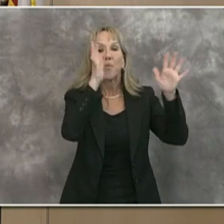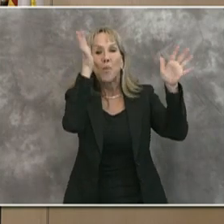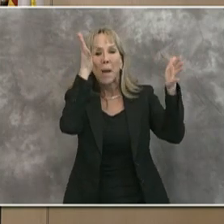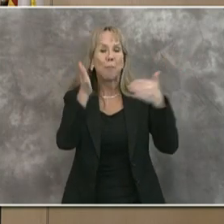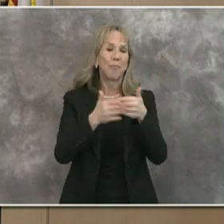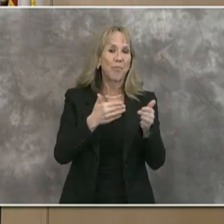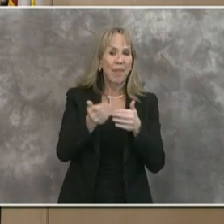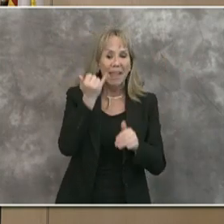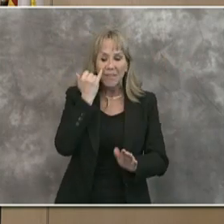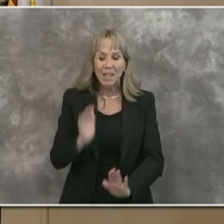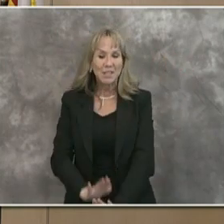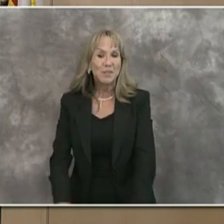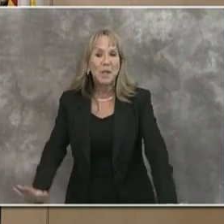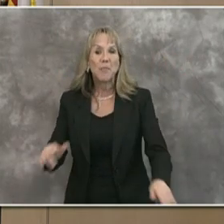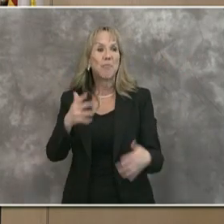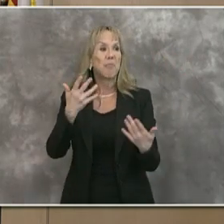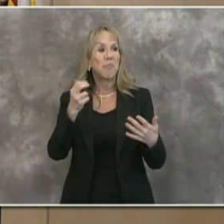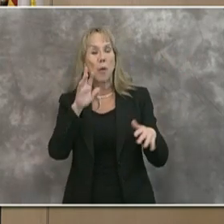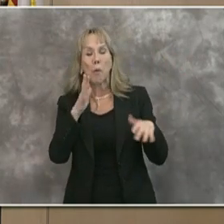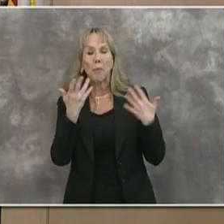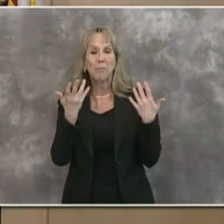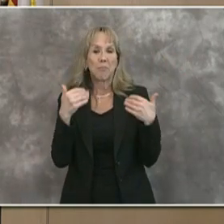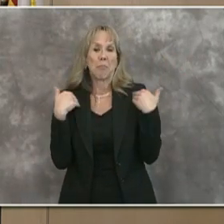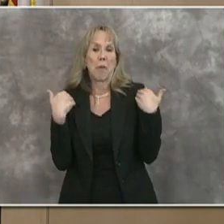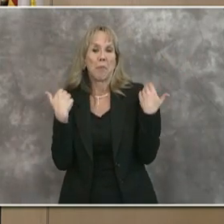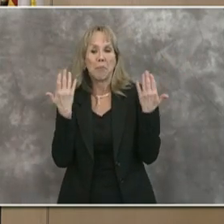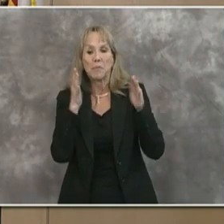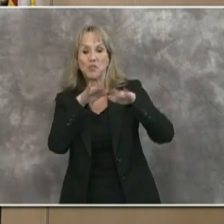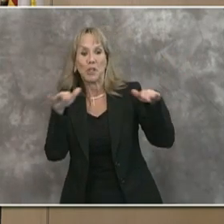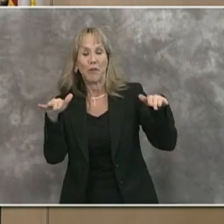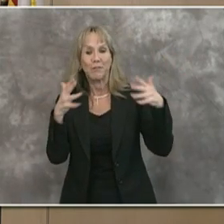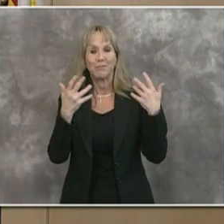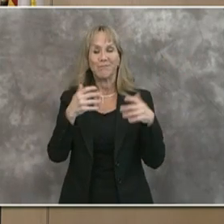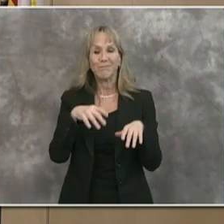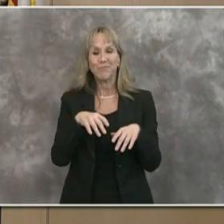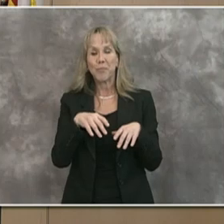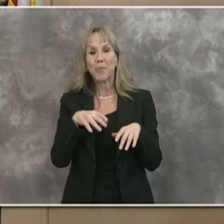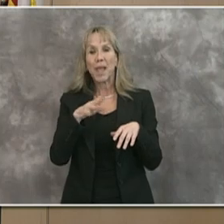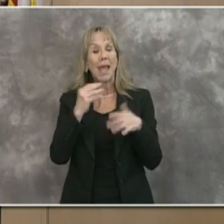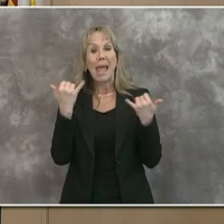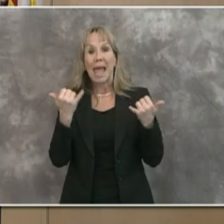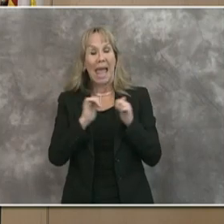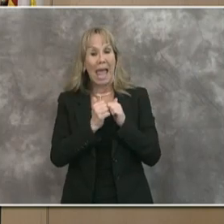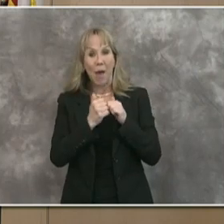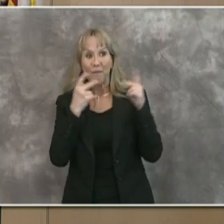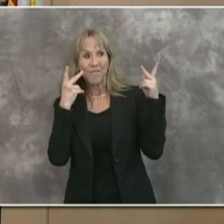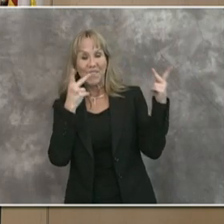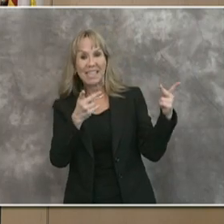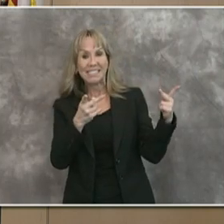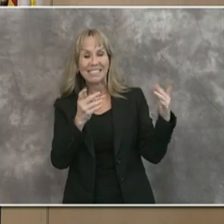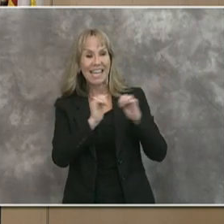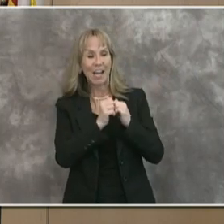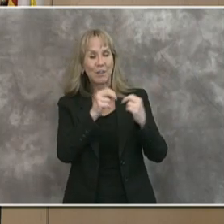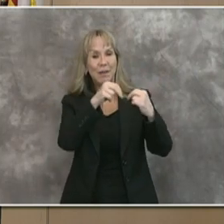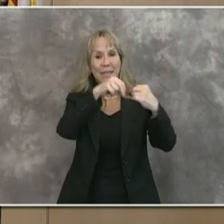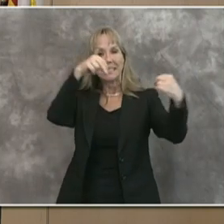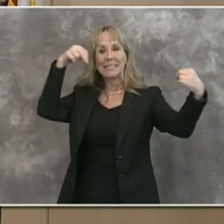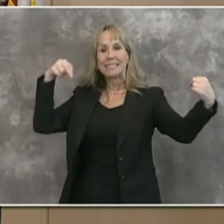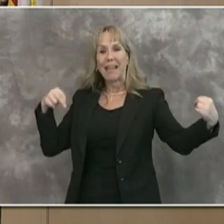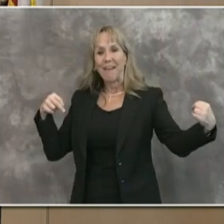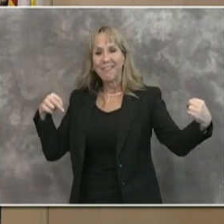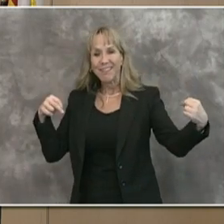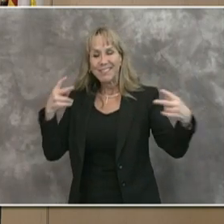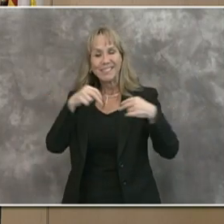young children, the grandchildren, or their children, and they are visiting them by standing in